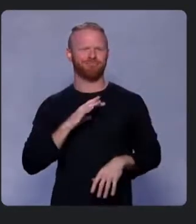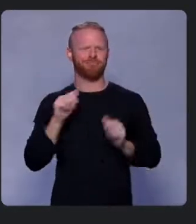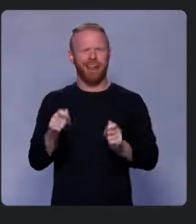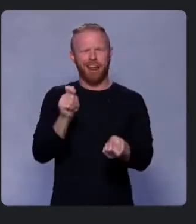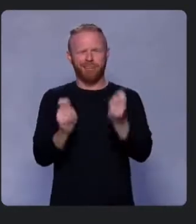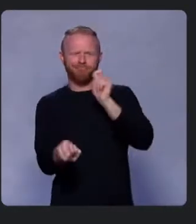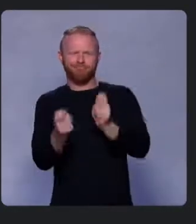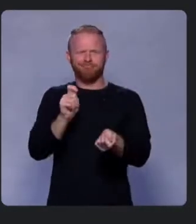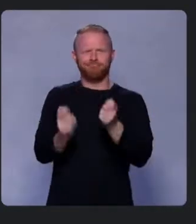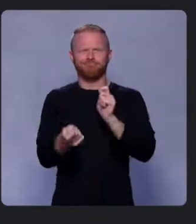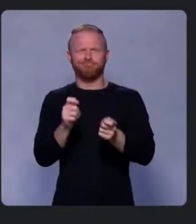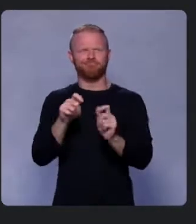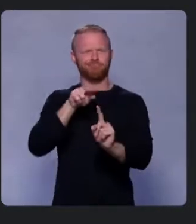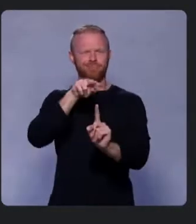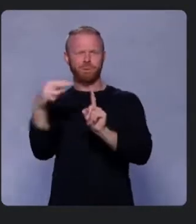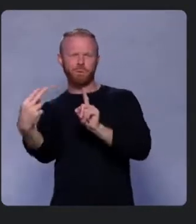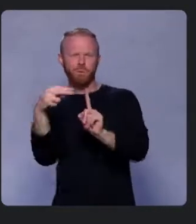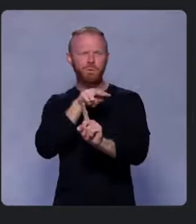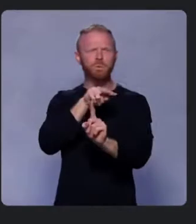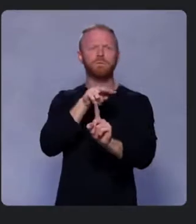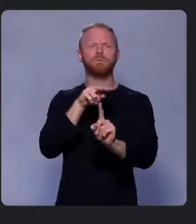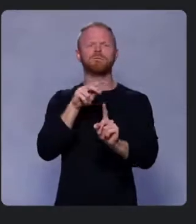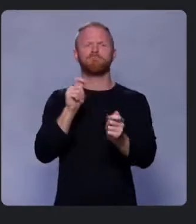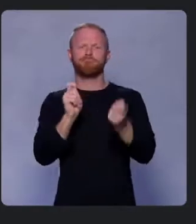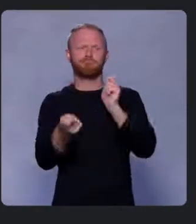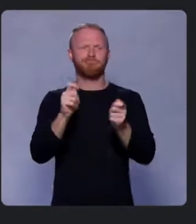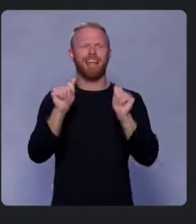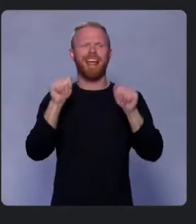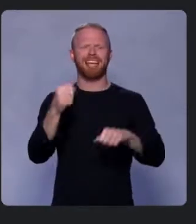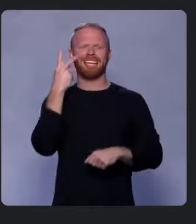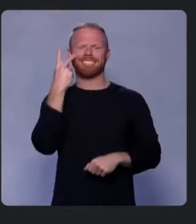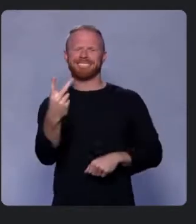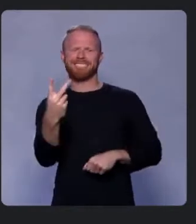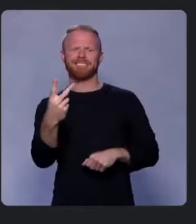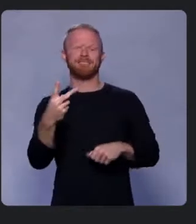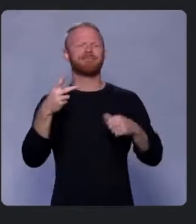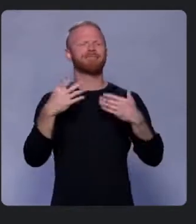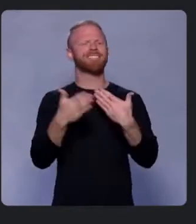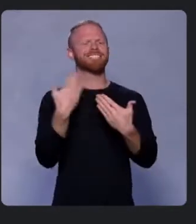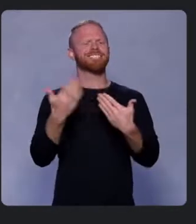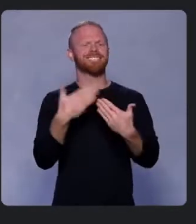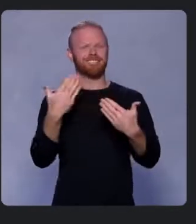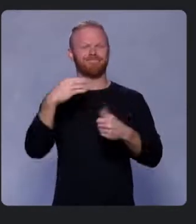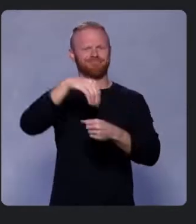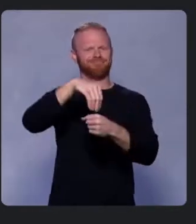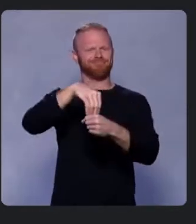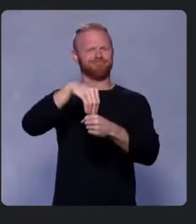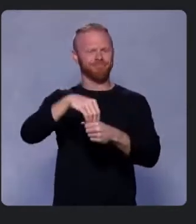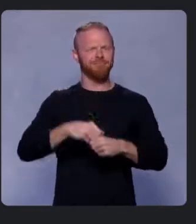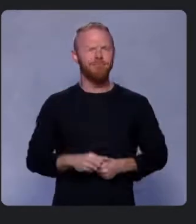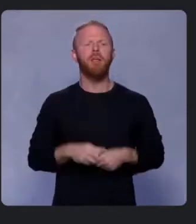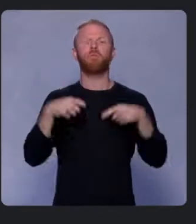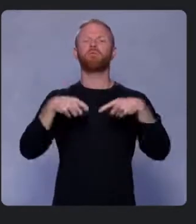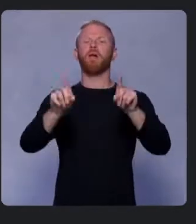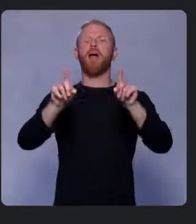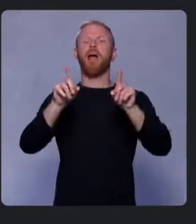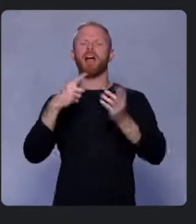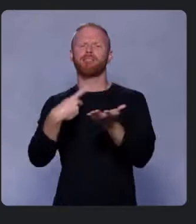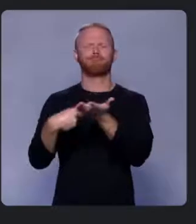We've also made it easier to customize views and share content so teams can focus on what matters most in the